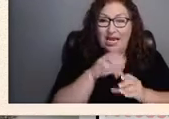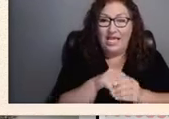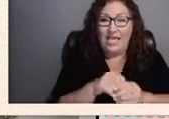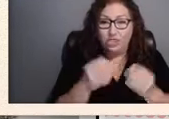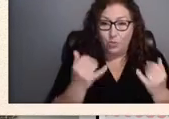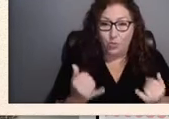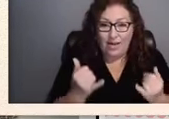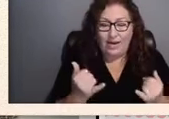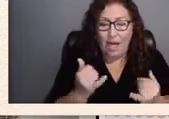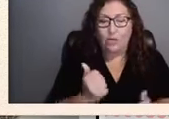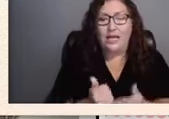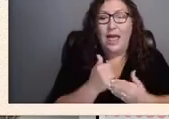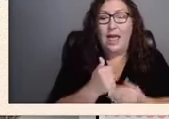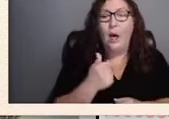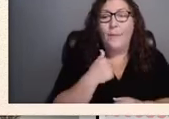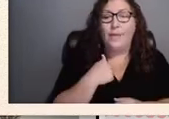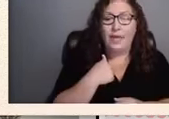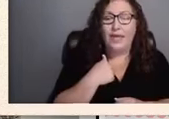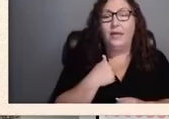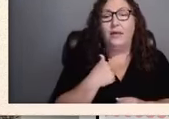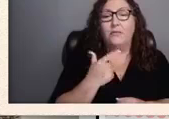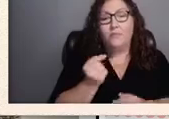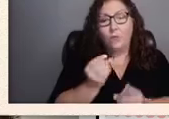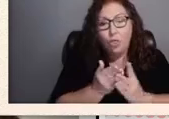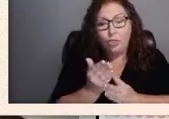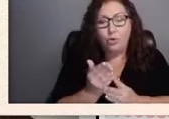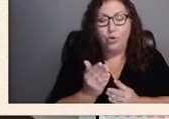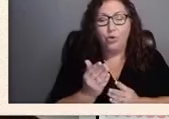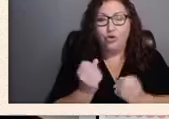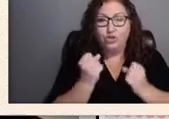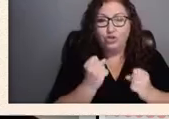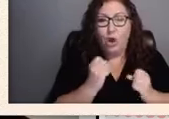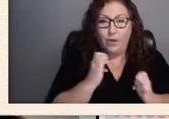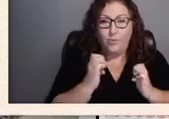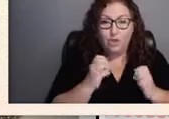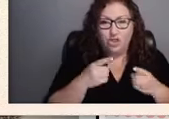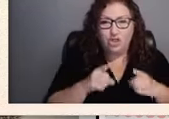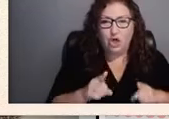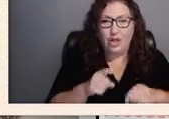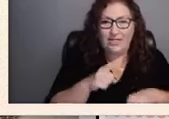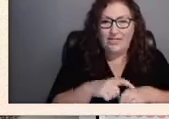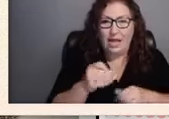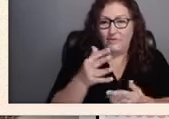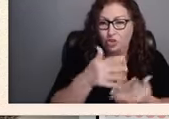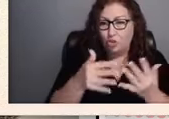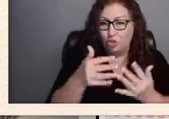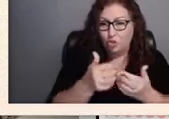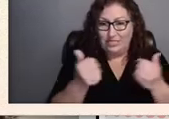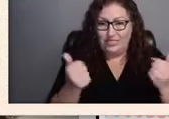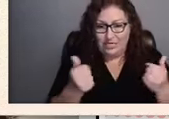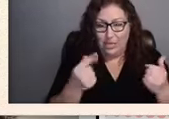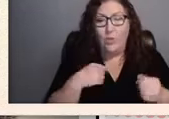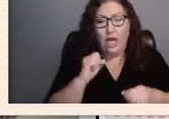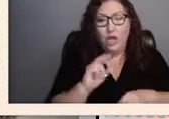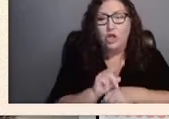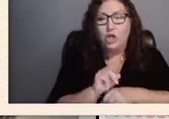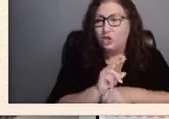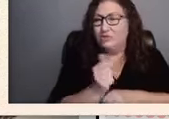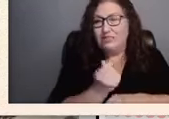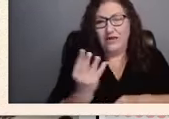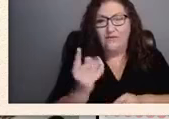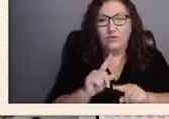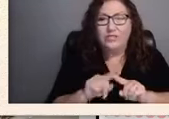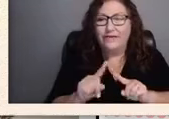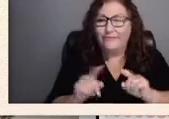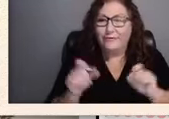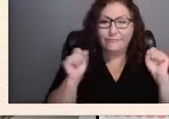me navigate strong emotions during this time of social distancing? We can use a number of different fitness apps. We can